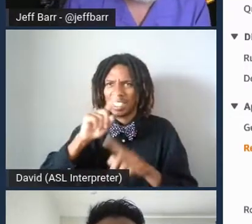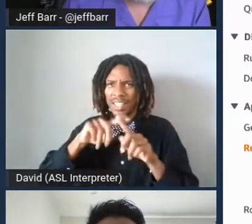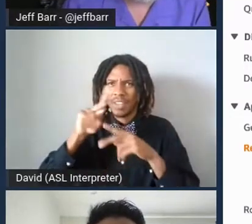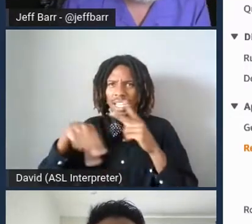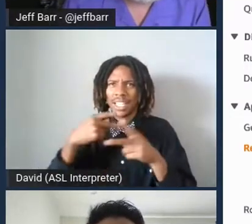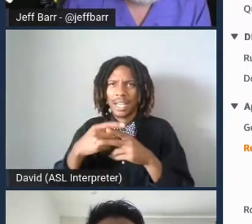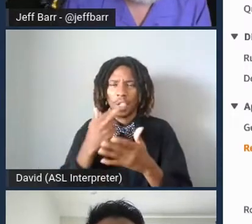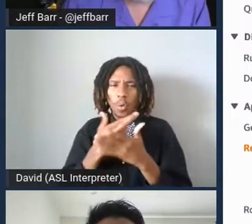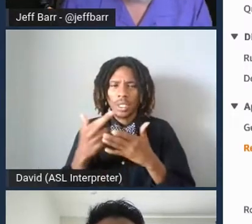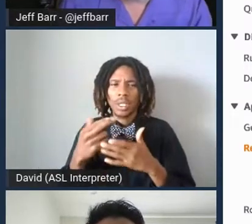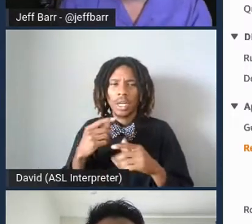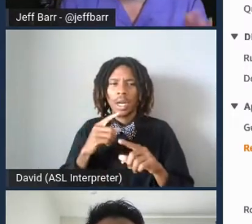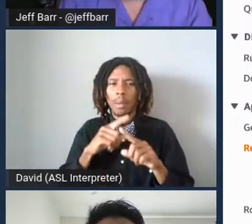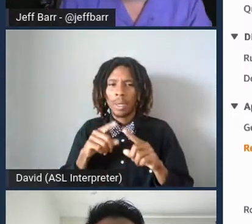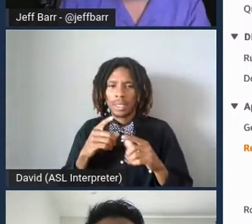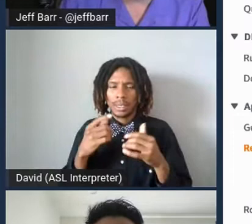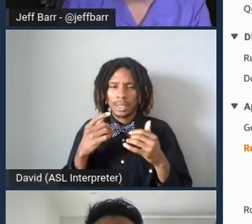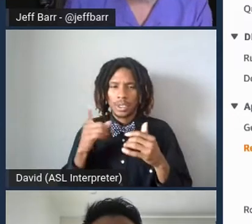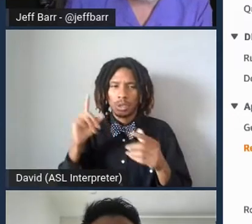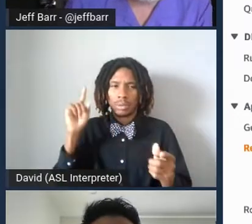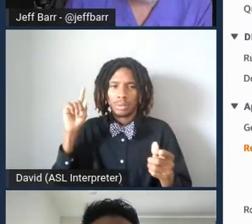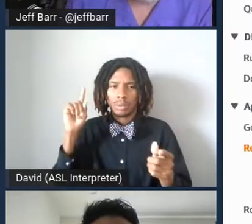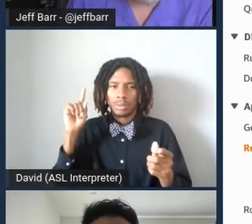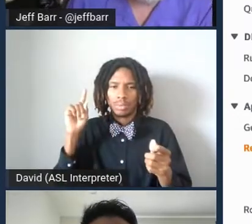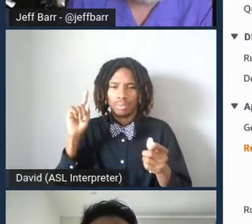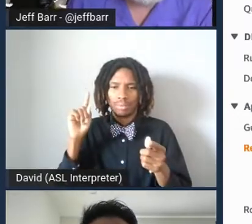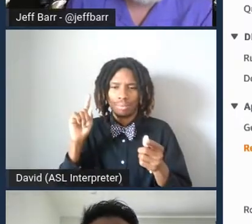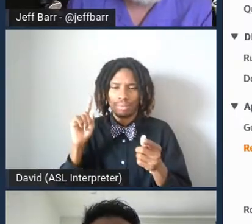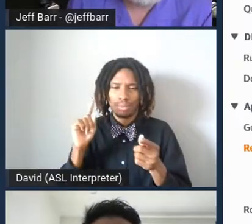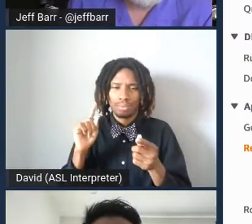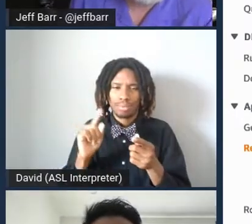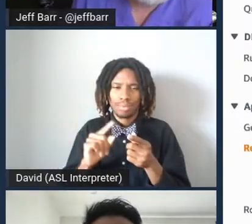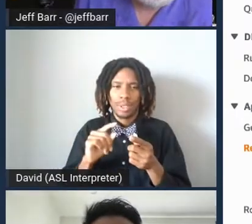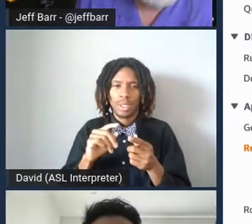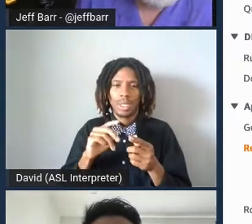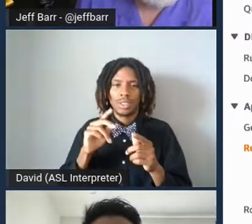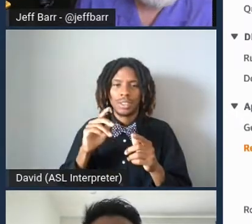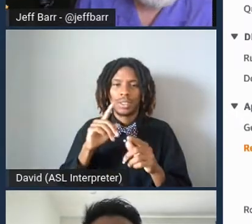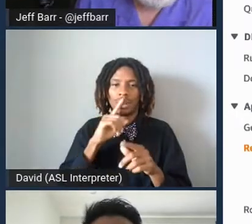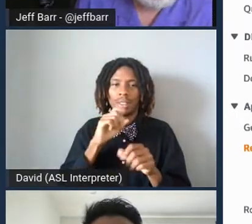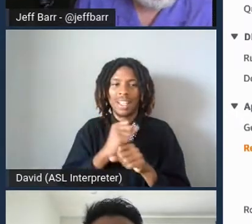but do you narrow that down to just the things that are actually present?